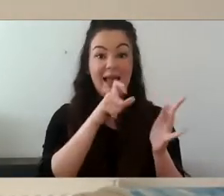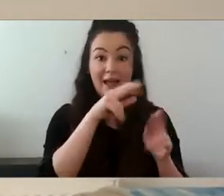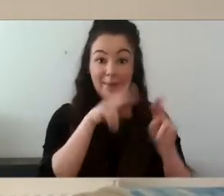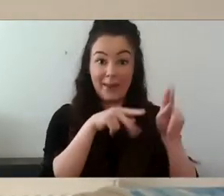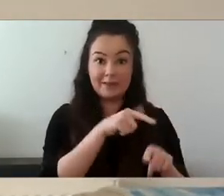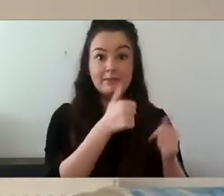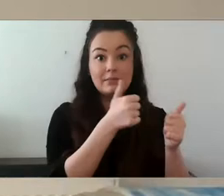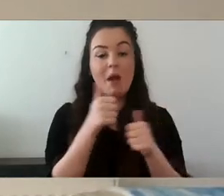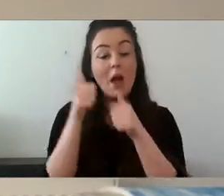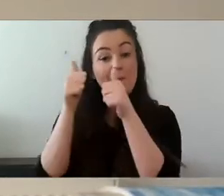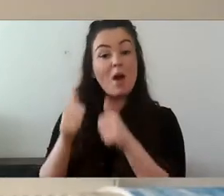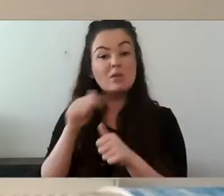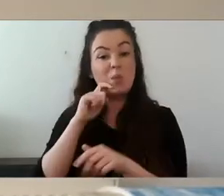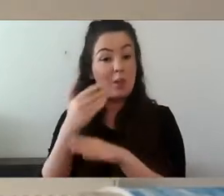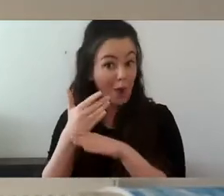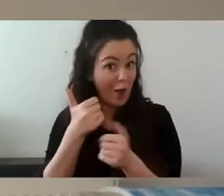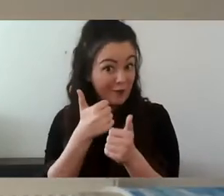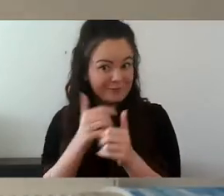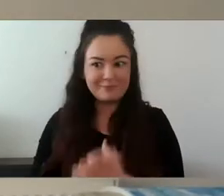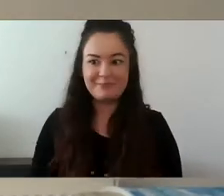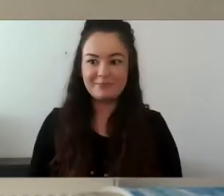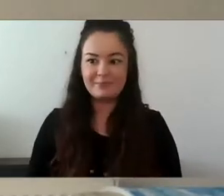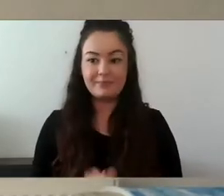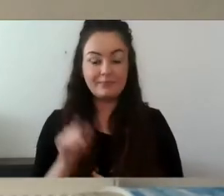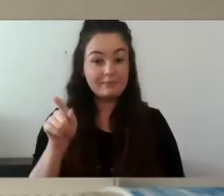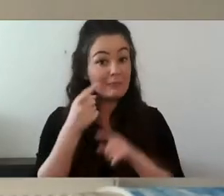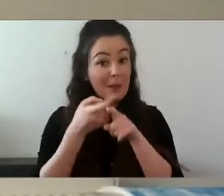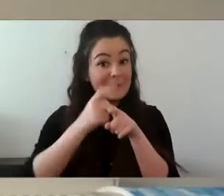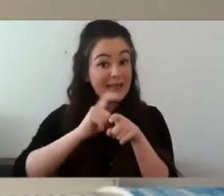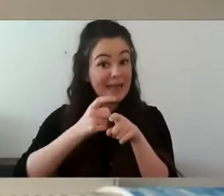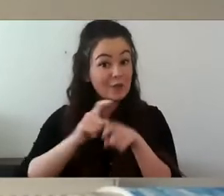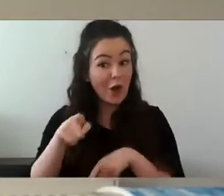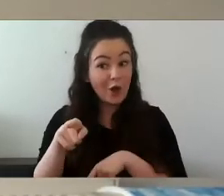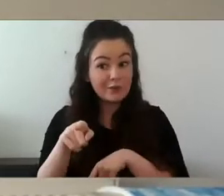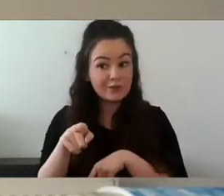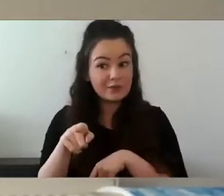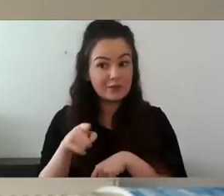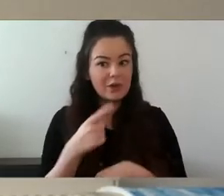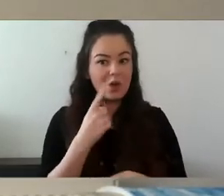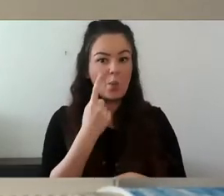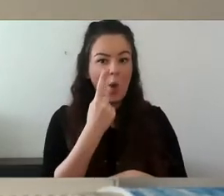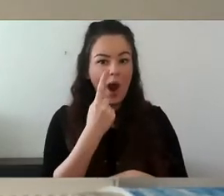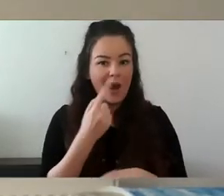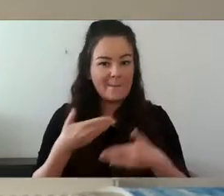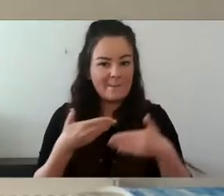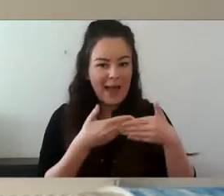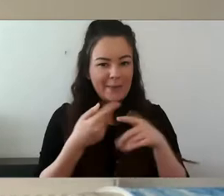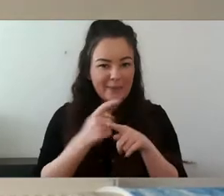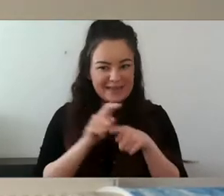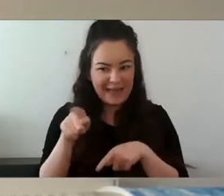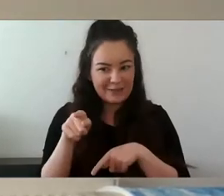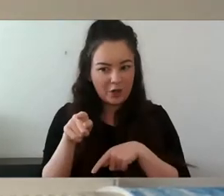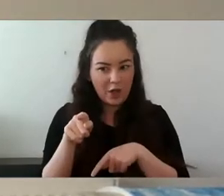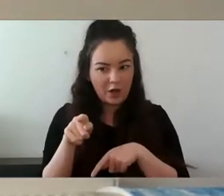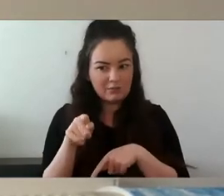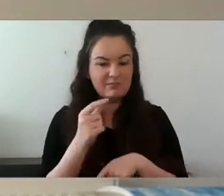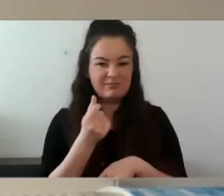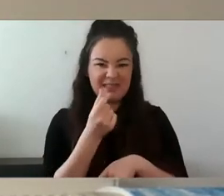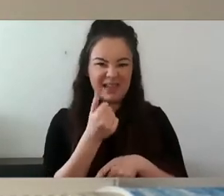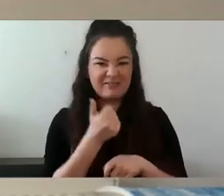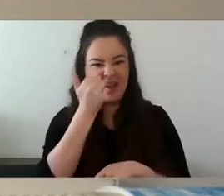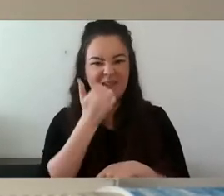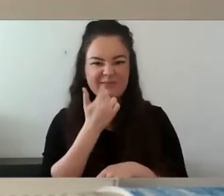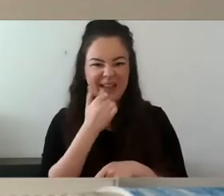still work. Some potatoes. So I've just got one new baby potato here, close to